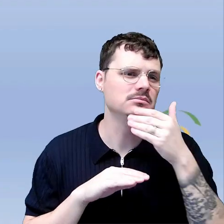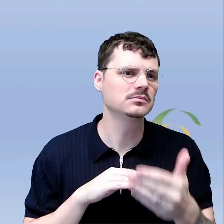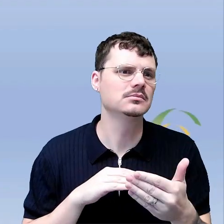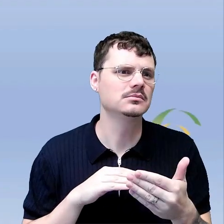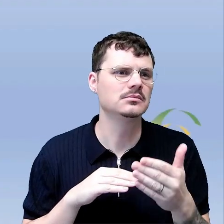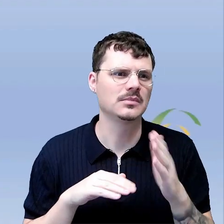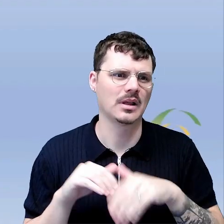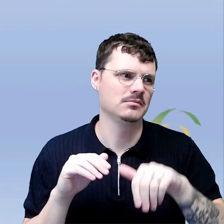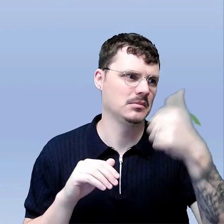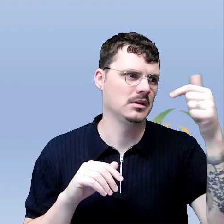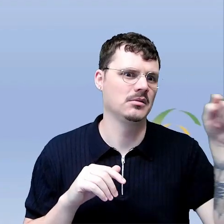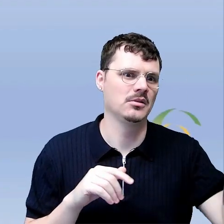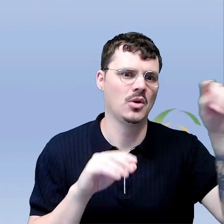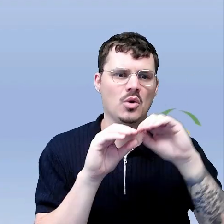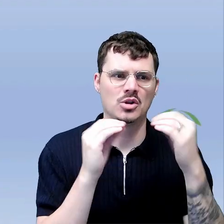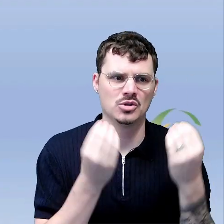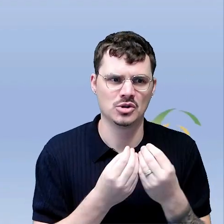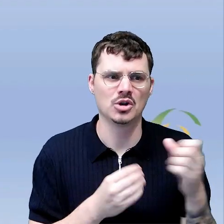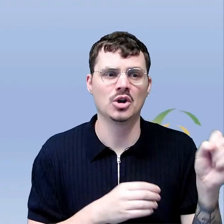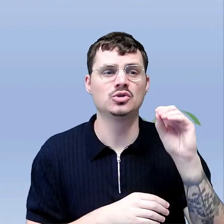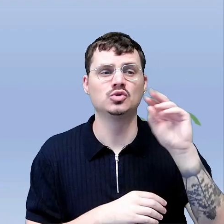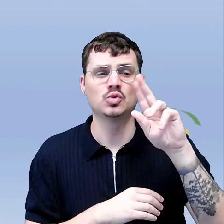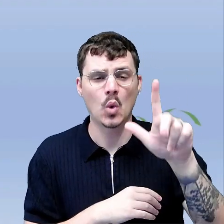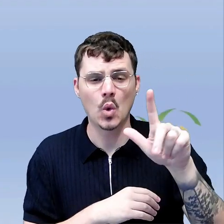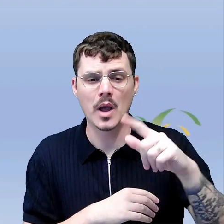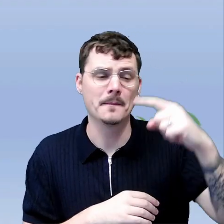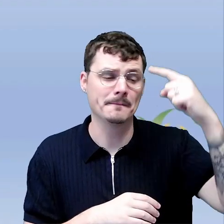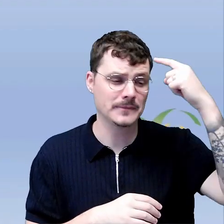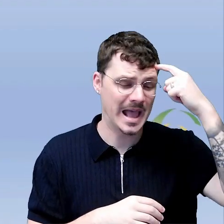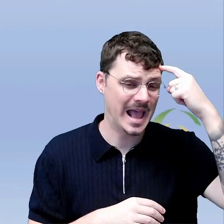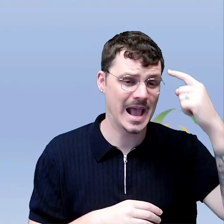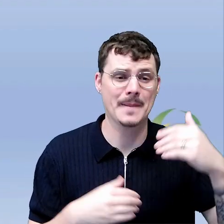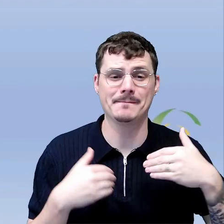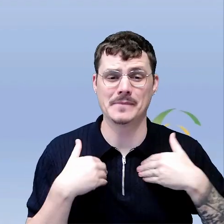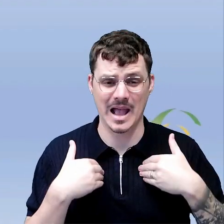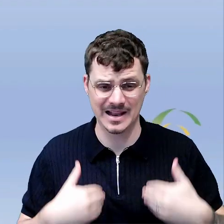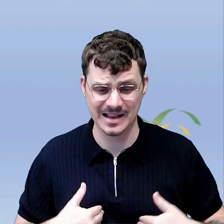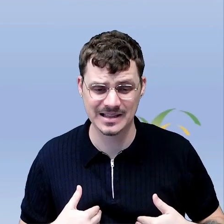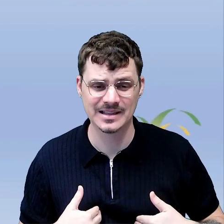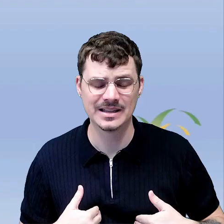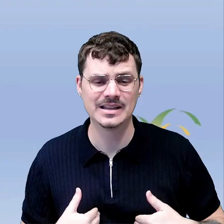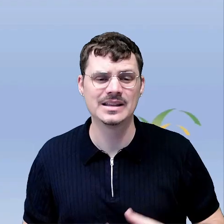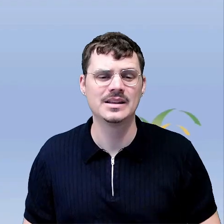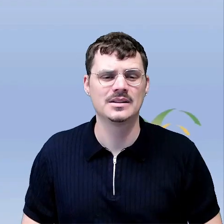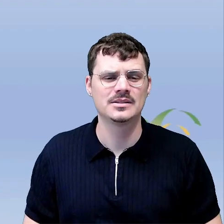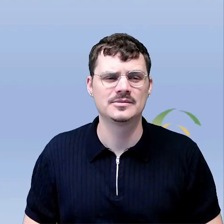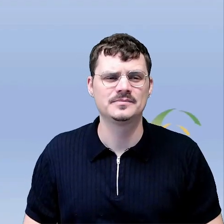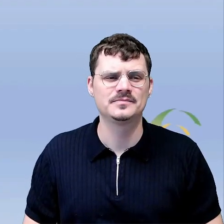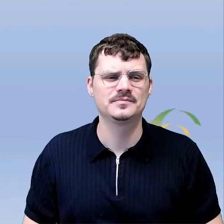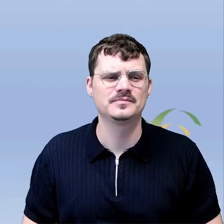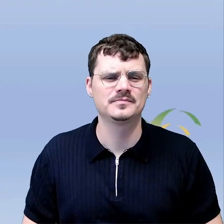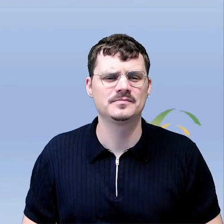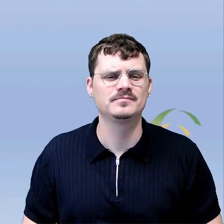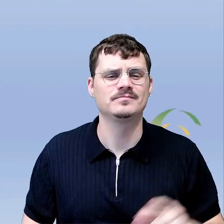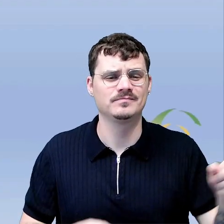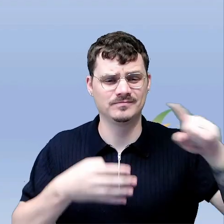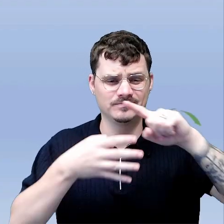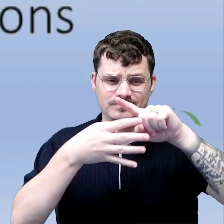seen. Soul, mind, and body. And these are